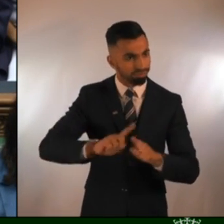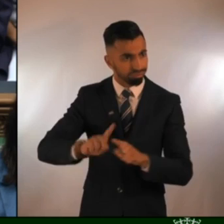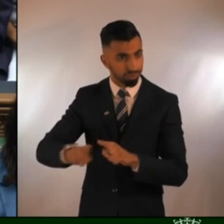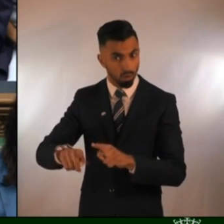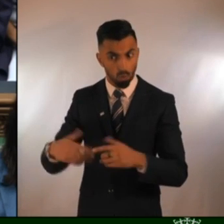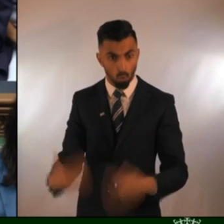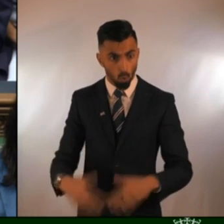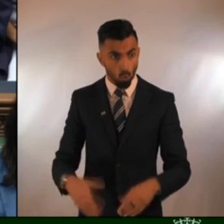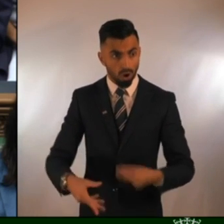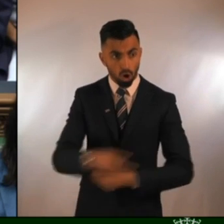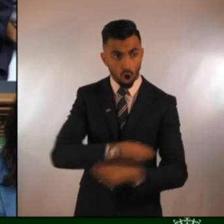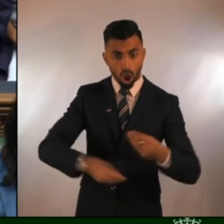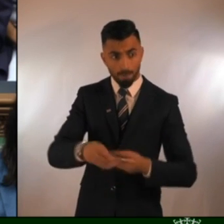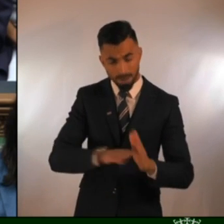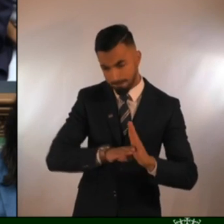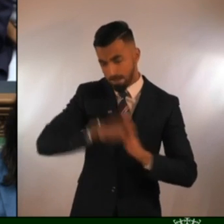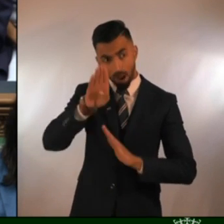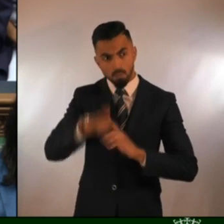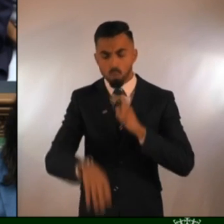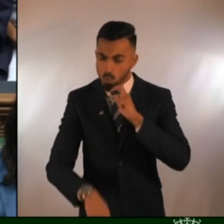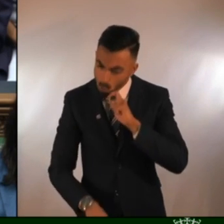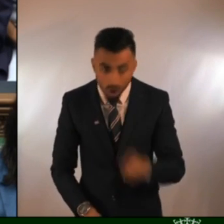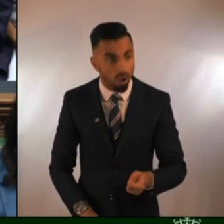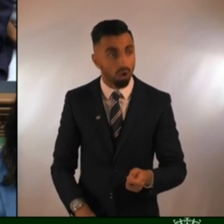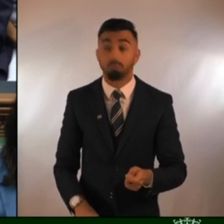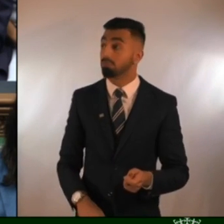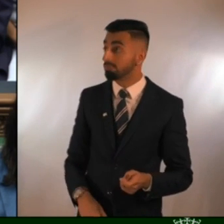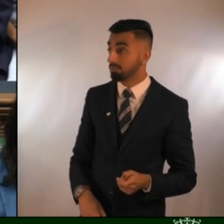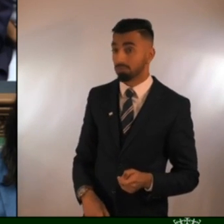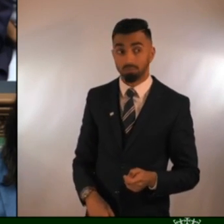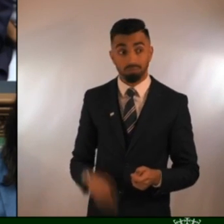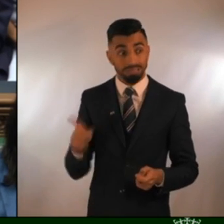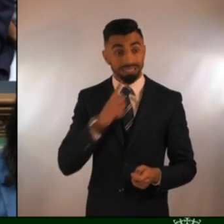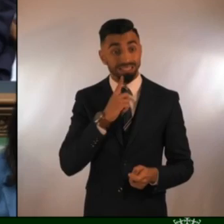our approach, the UK's long-term productivity will increase by